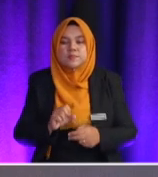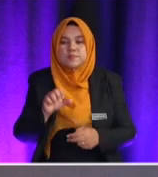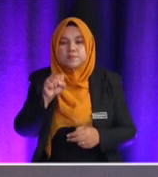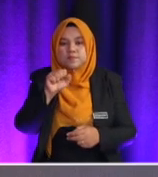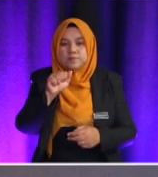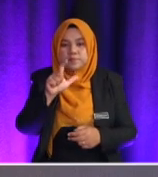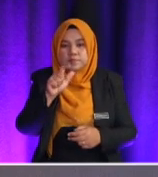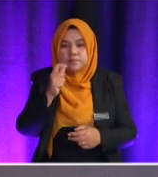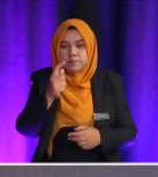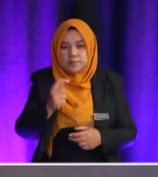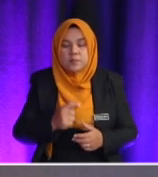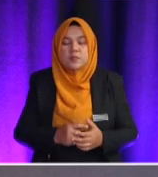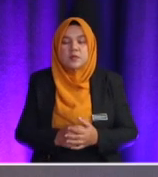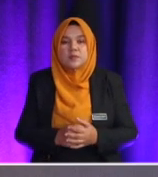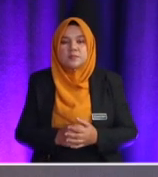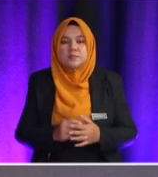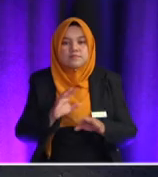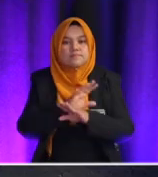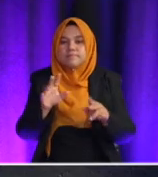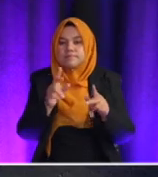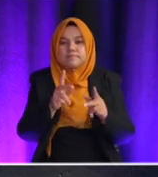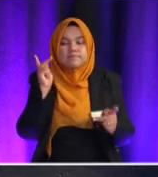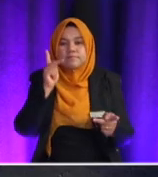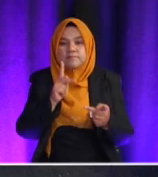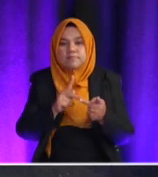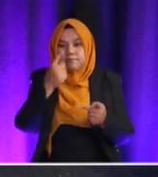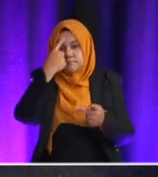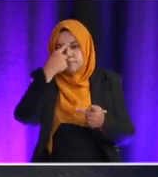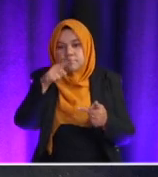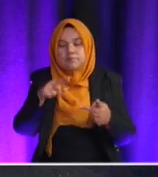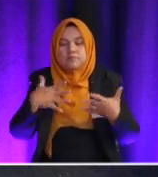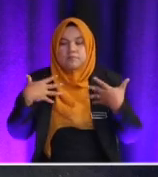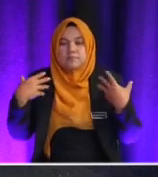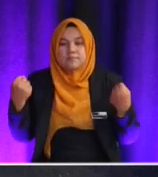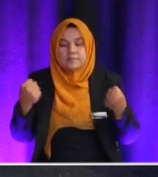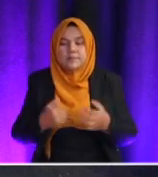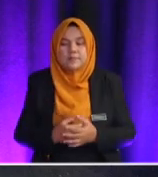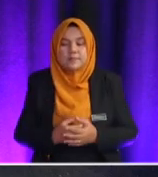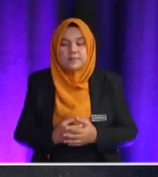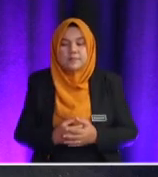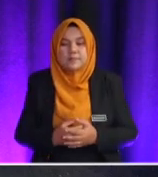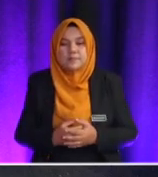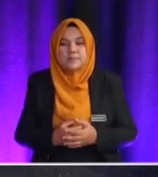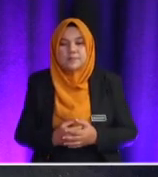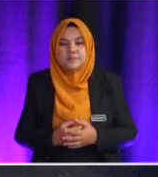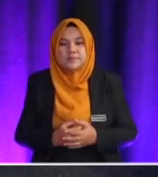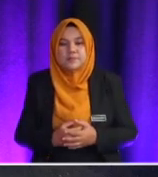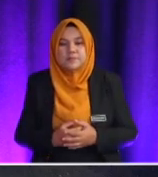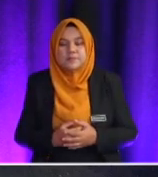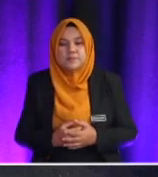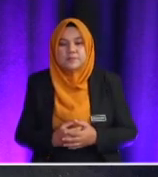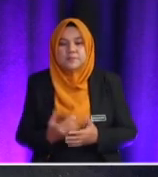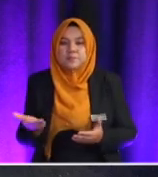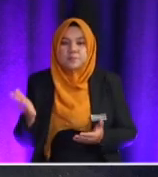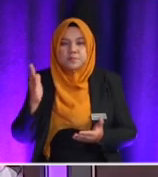right? Mm. So, it is not good for our health. And oil maybe, too much oil. Yes, that's correct. All right. Okay, so let us move